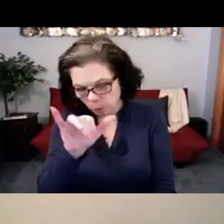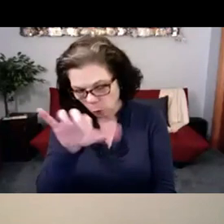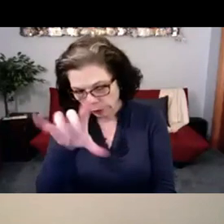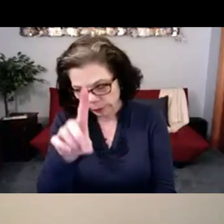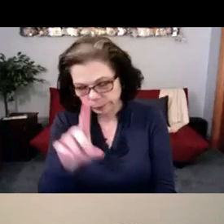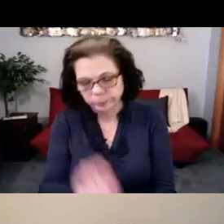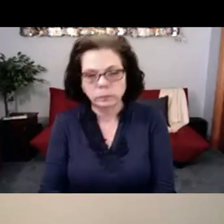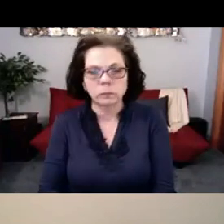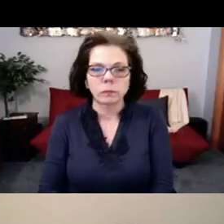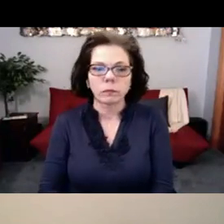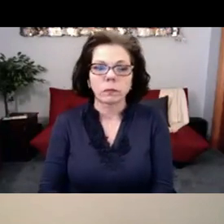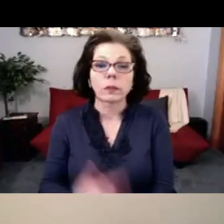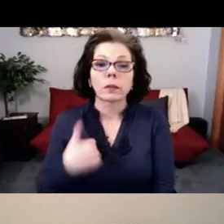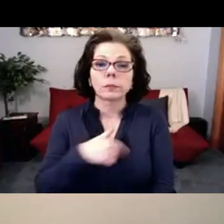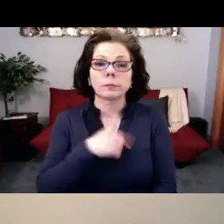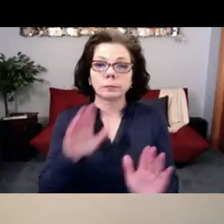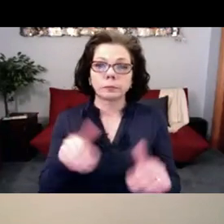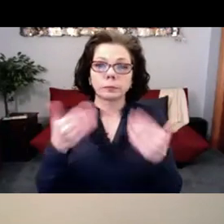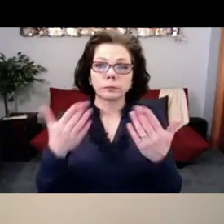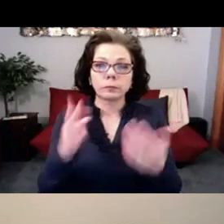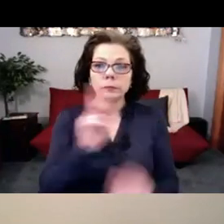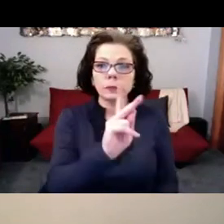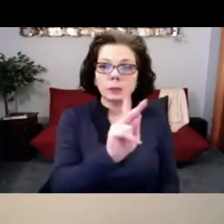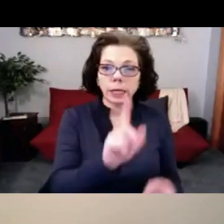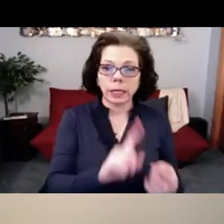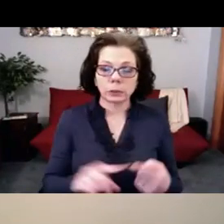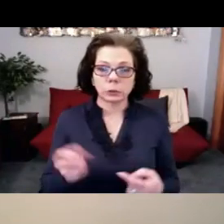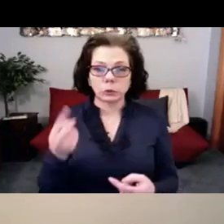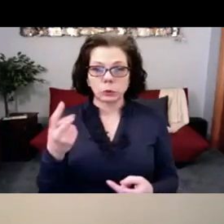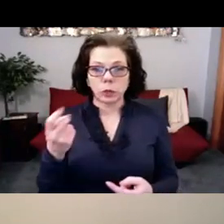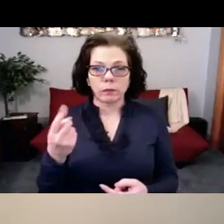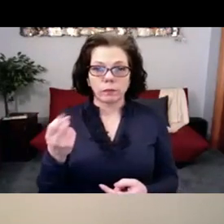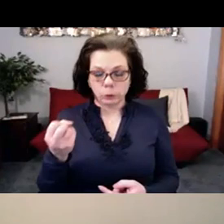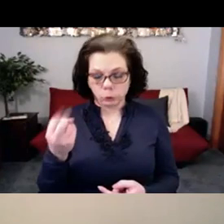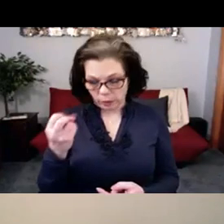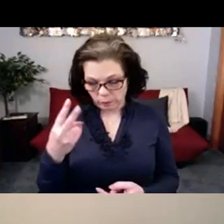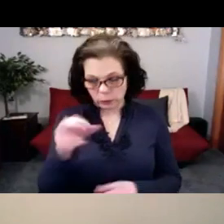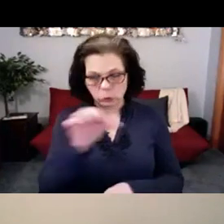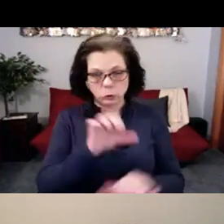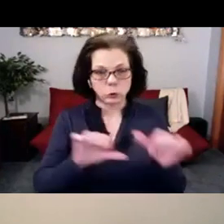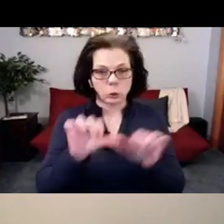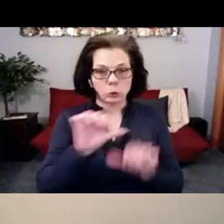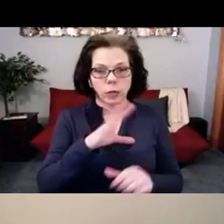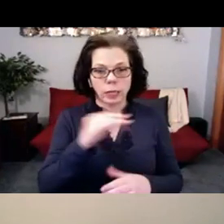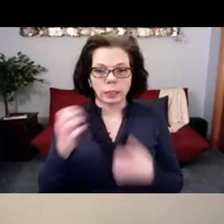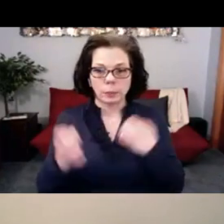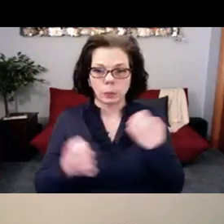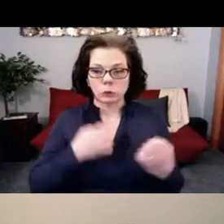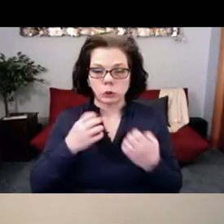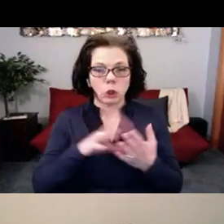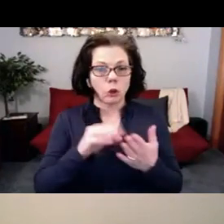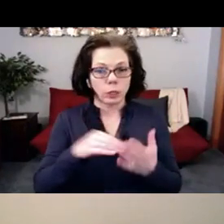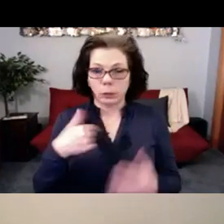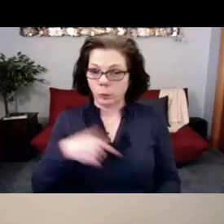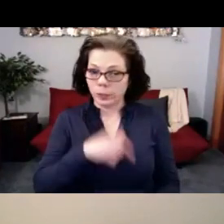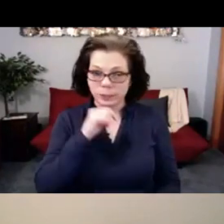provided K-12 social emotional learning curriculum, which we had not had in place before. We